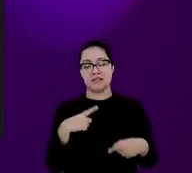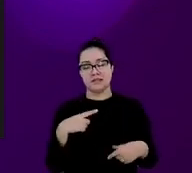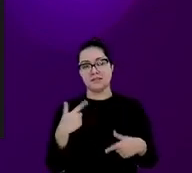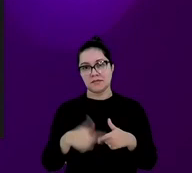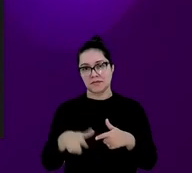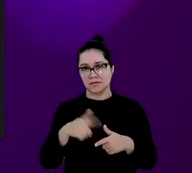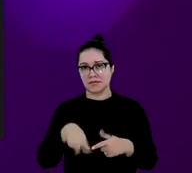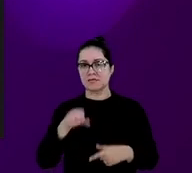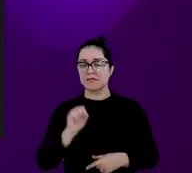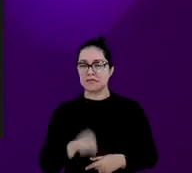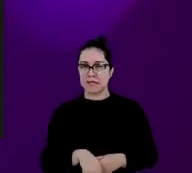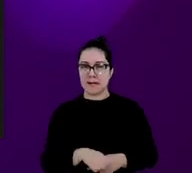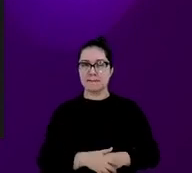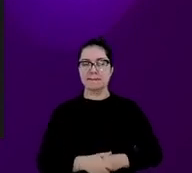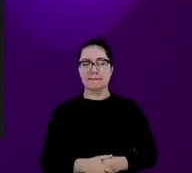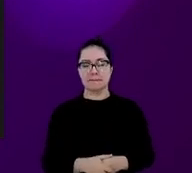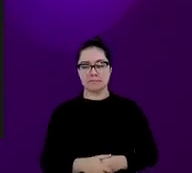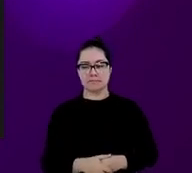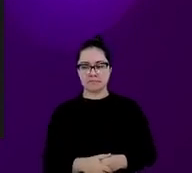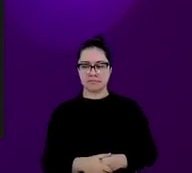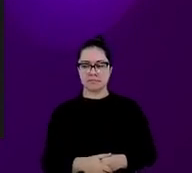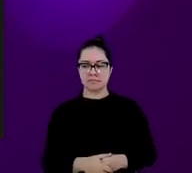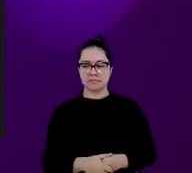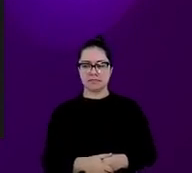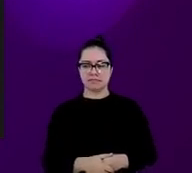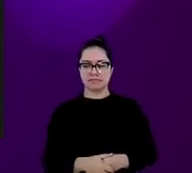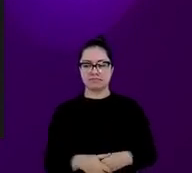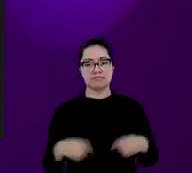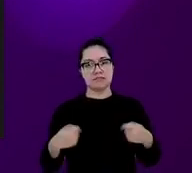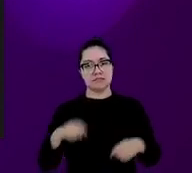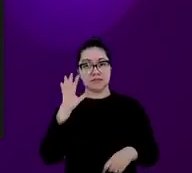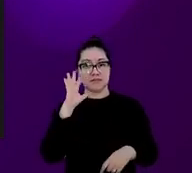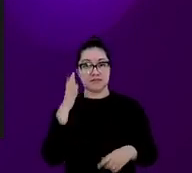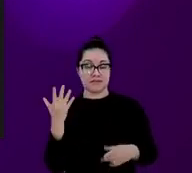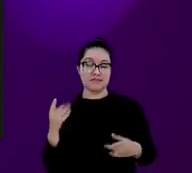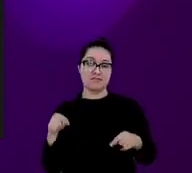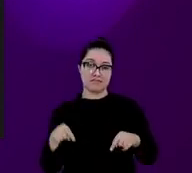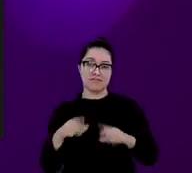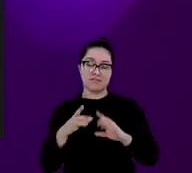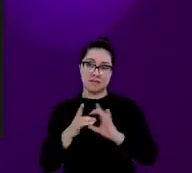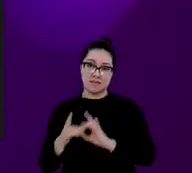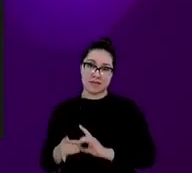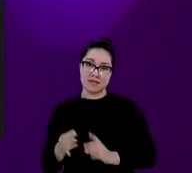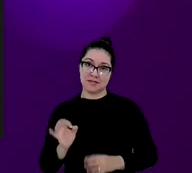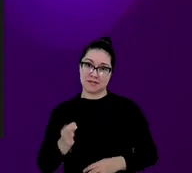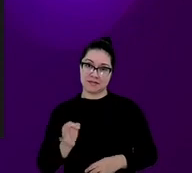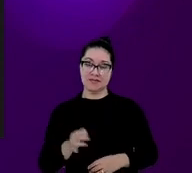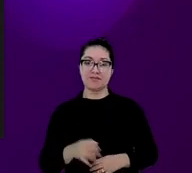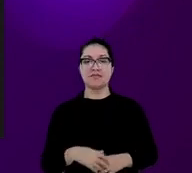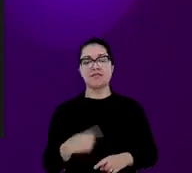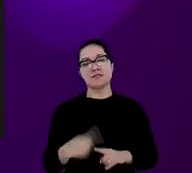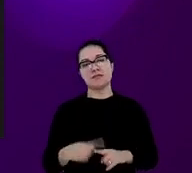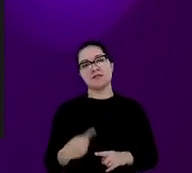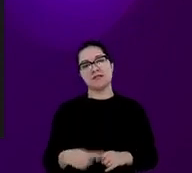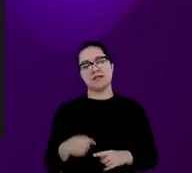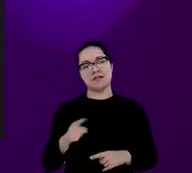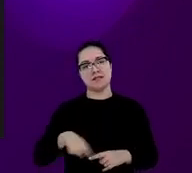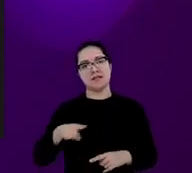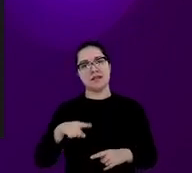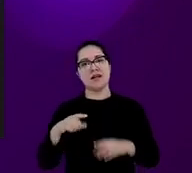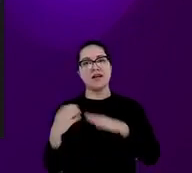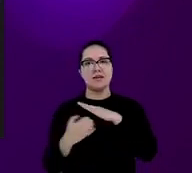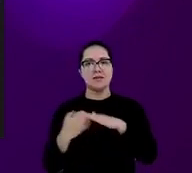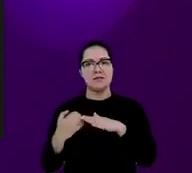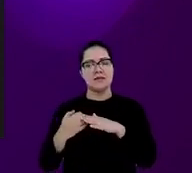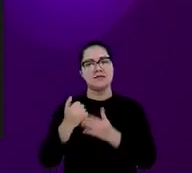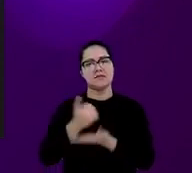in that context, that as the big pharmaceutical companies, they have business models that allows them